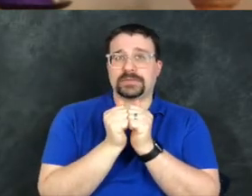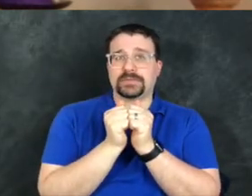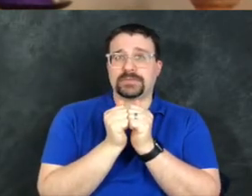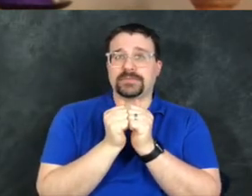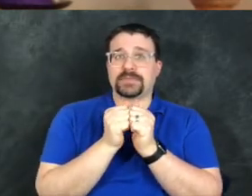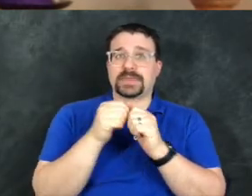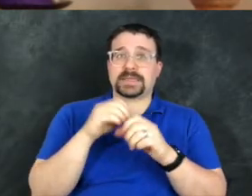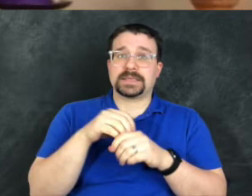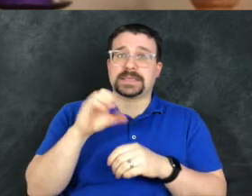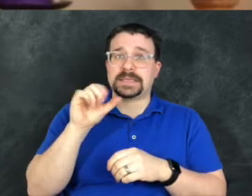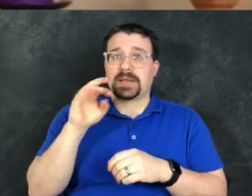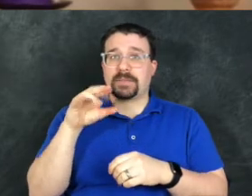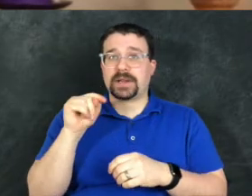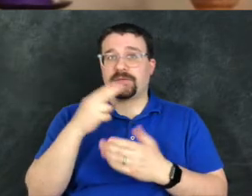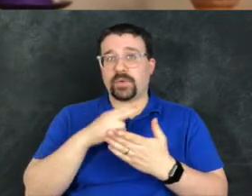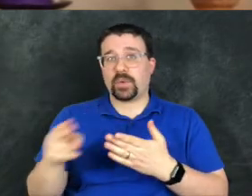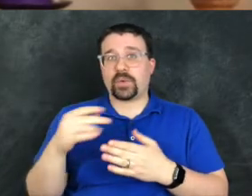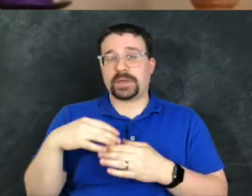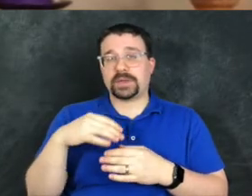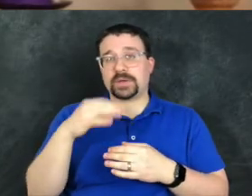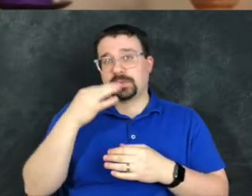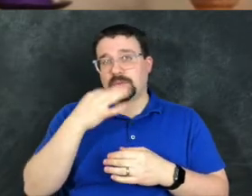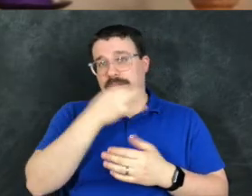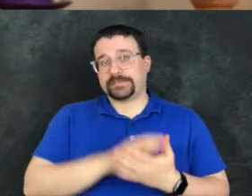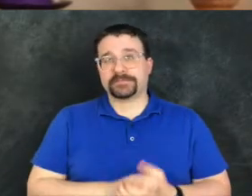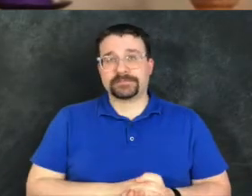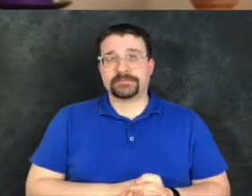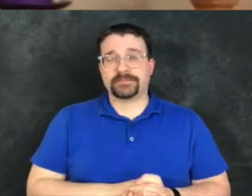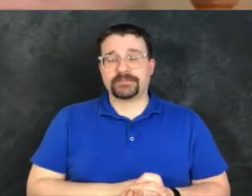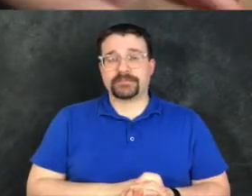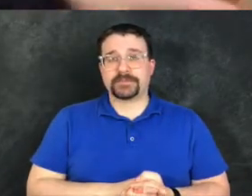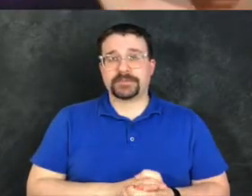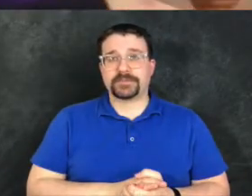together in the sacrament of Holy Communion.